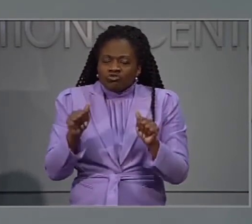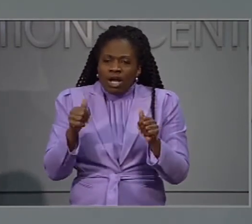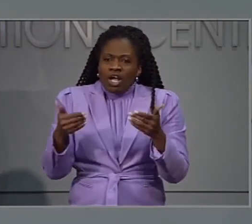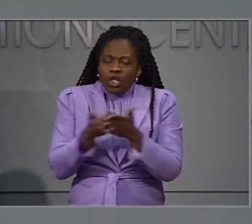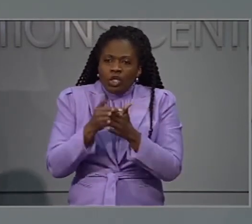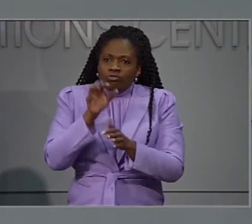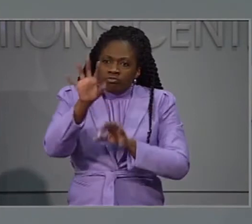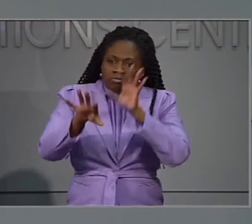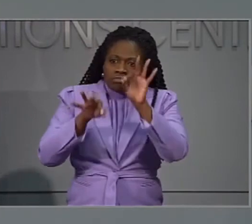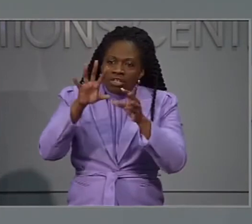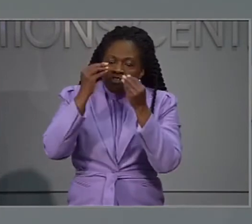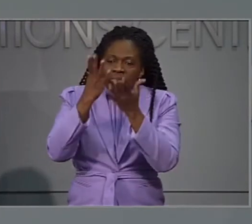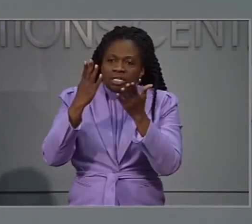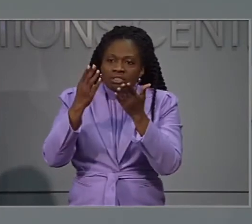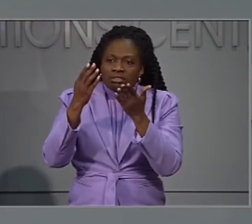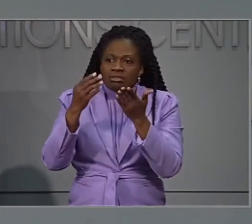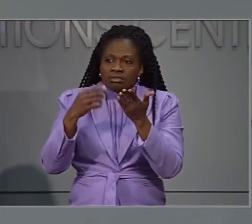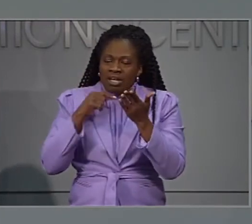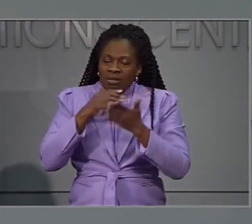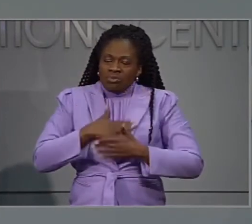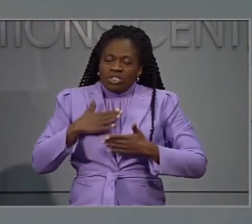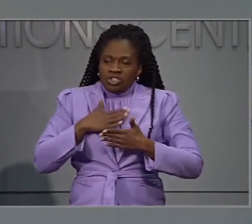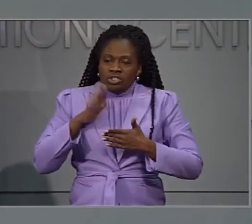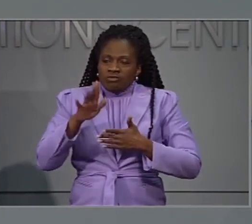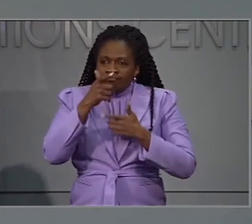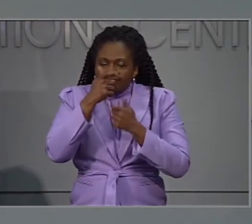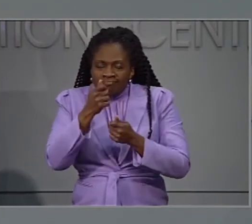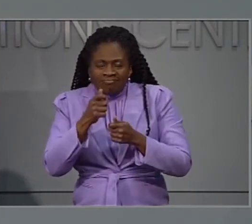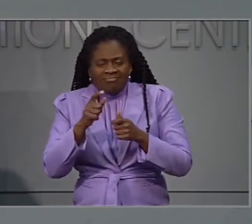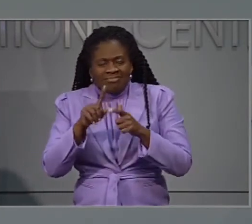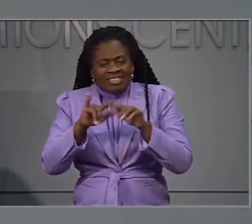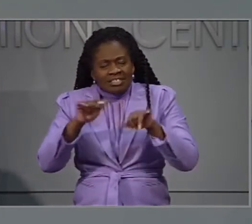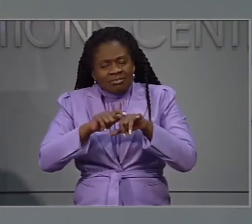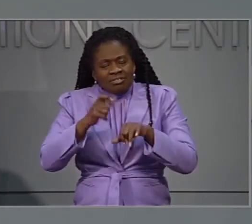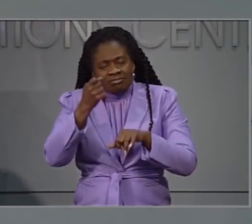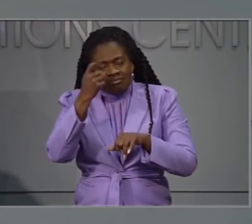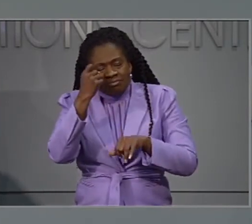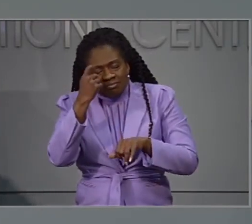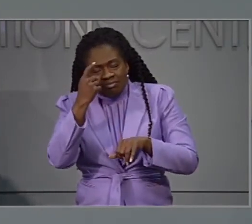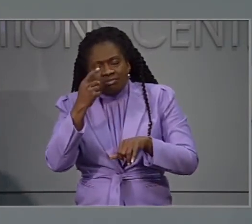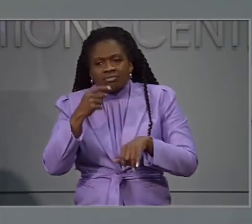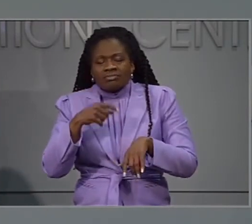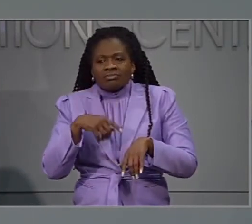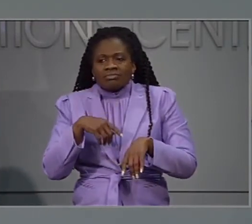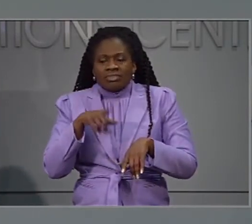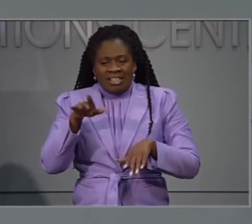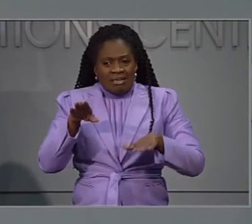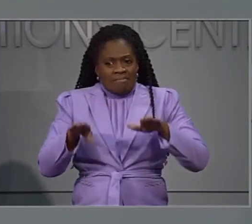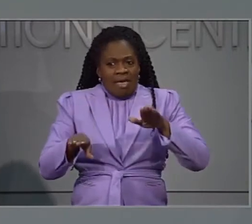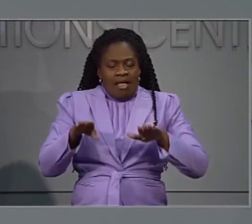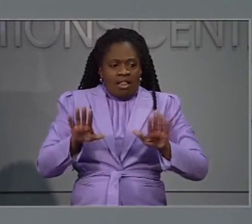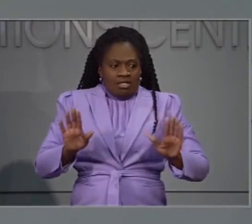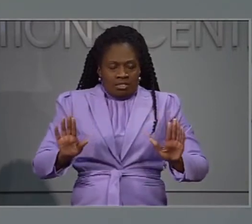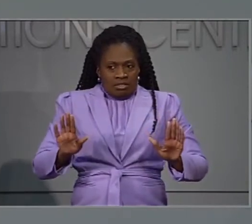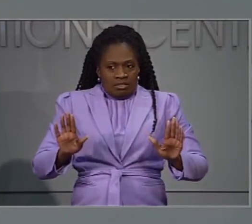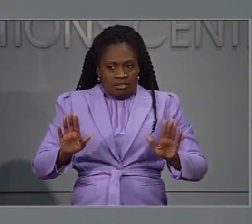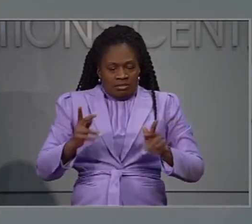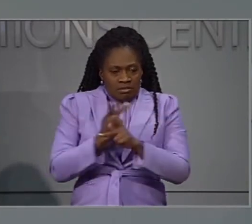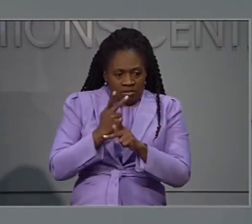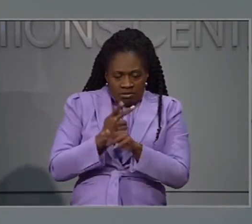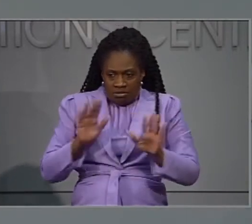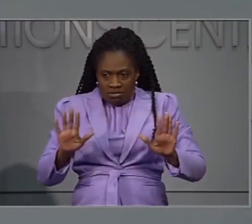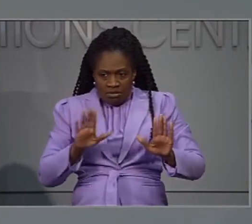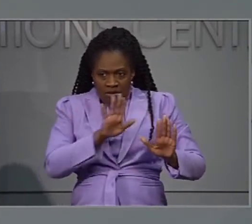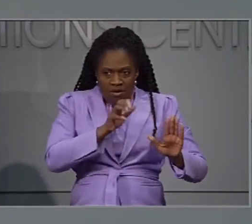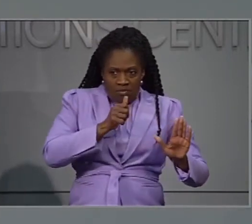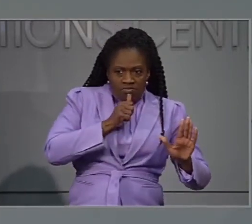new information, and I appreciate everyone's interest, but also understanding the balance that we need to strike around